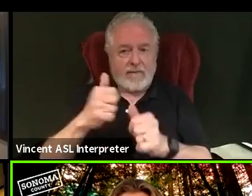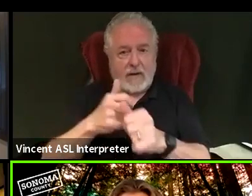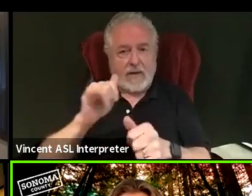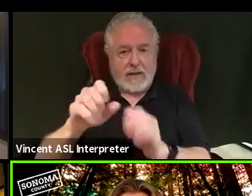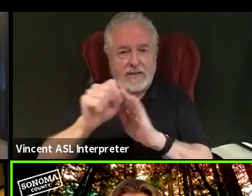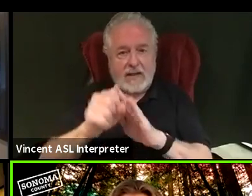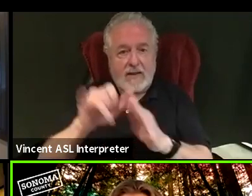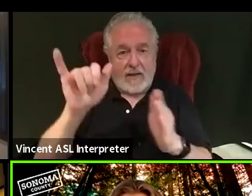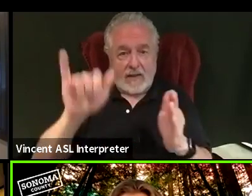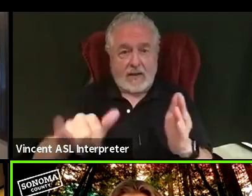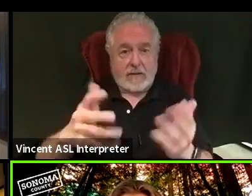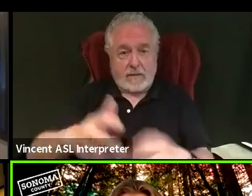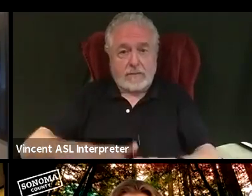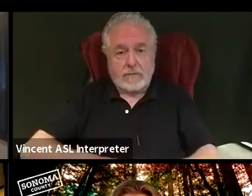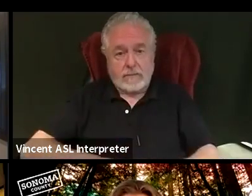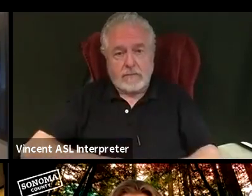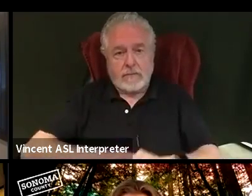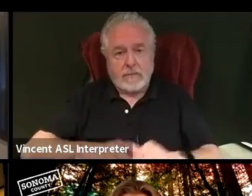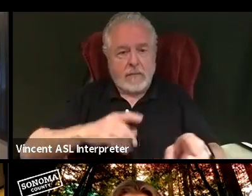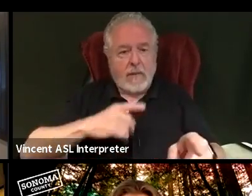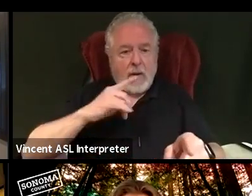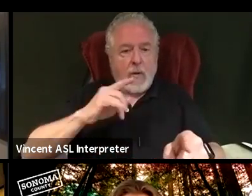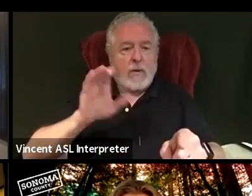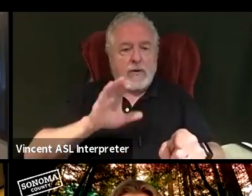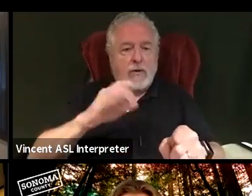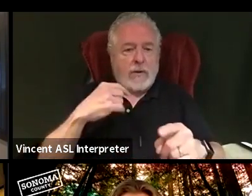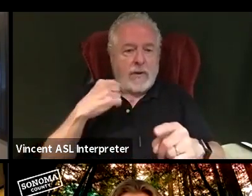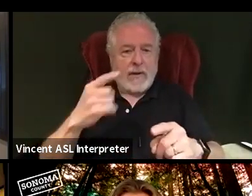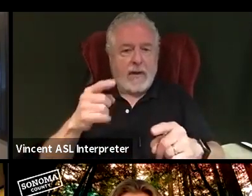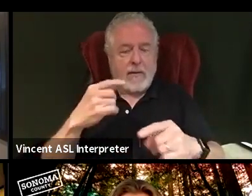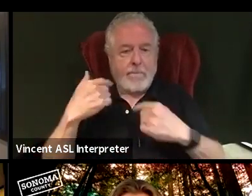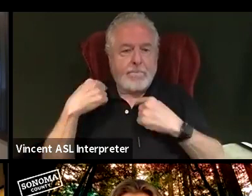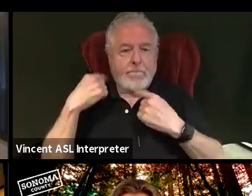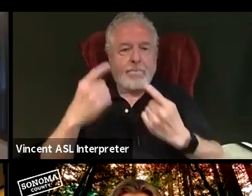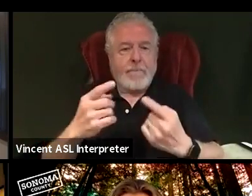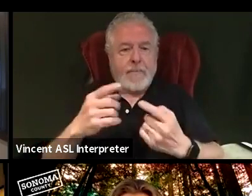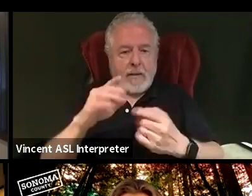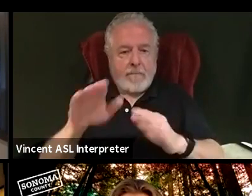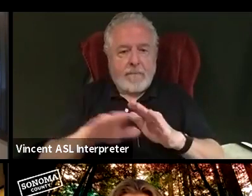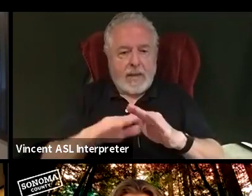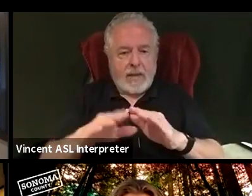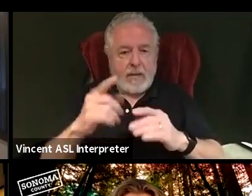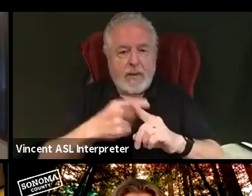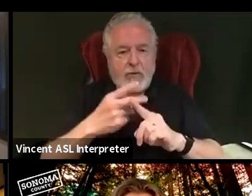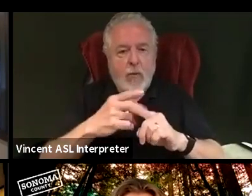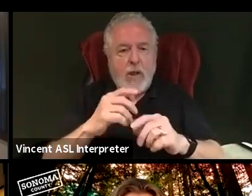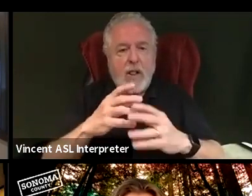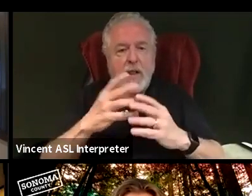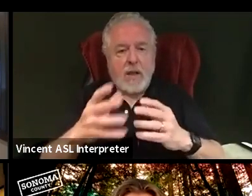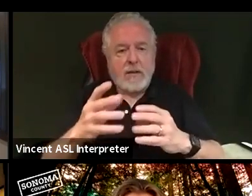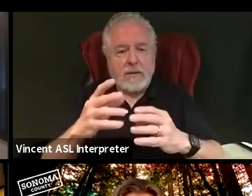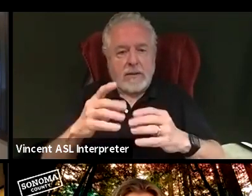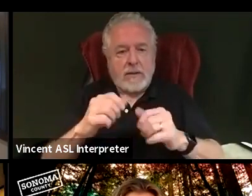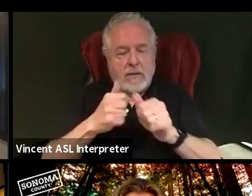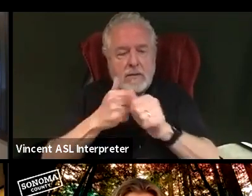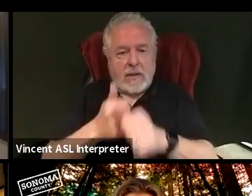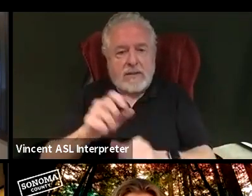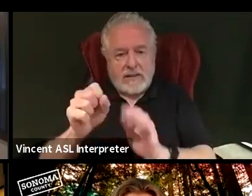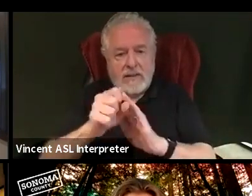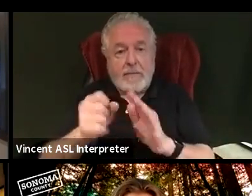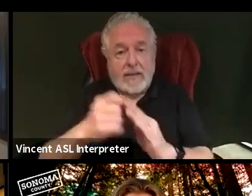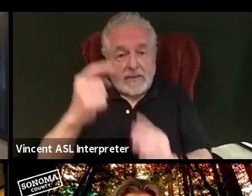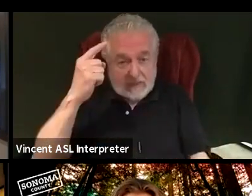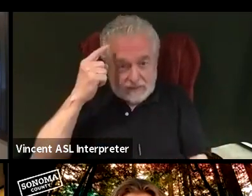the state on this? Yeah, like we've been doing, I think in the past, say 6 months or so, we're going to align with the state. It makes